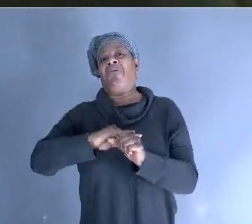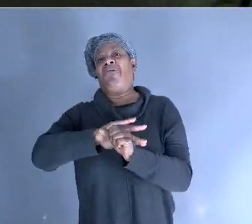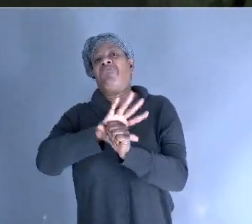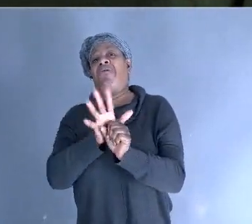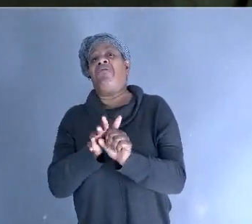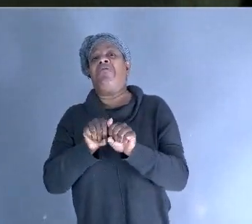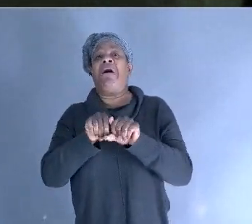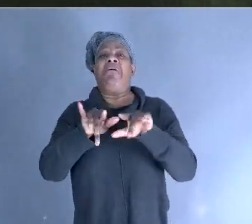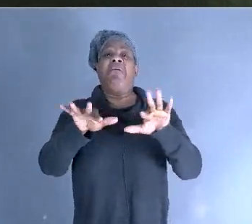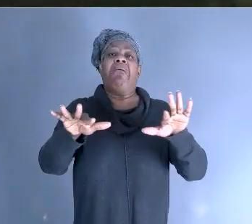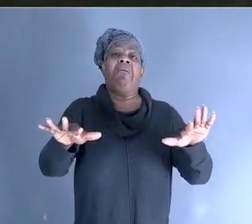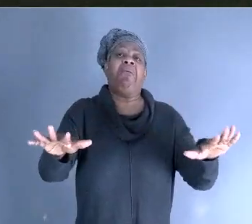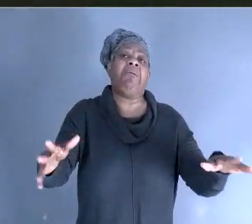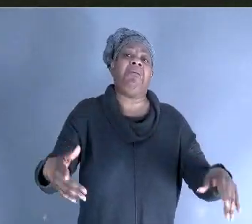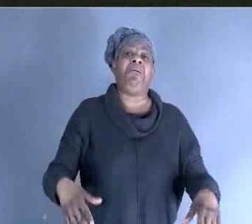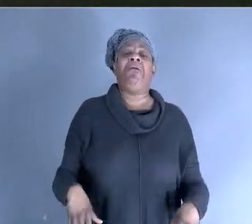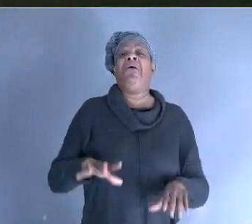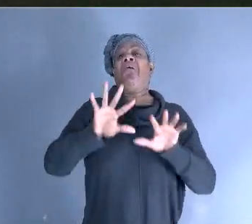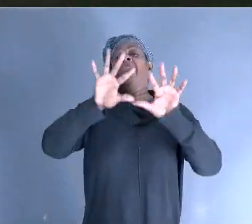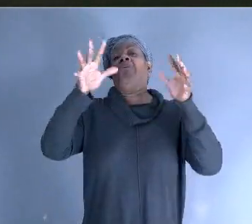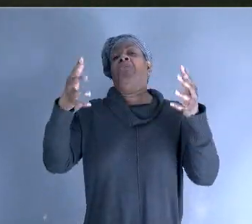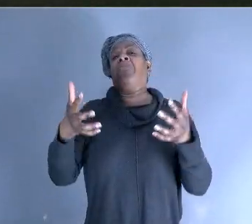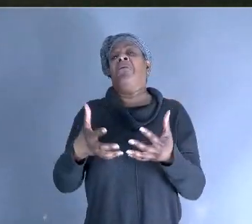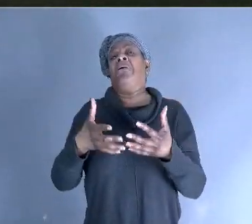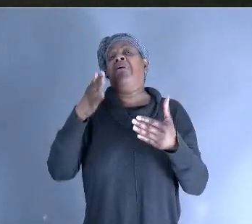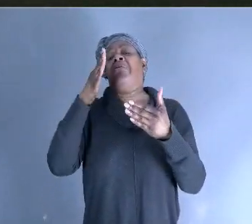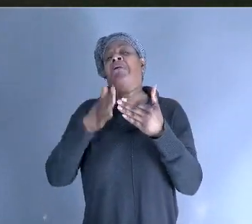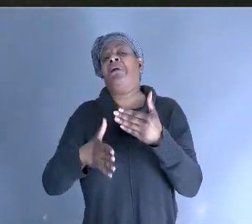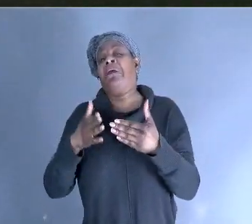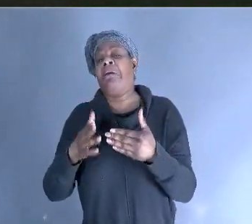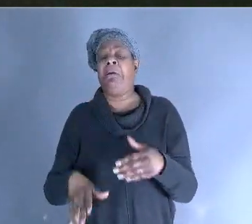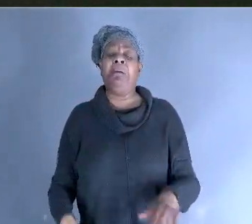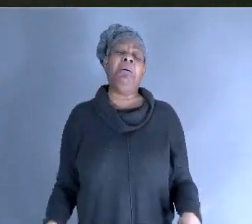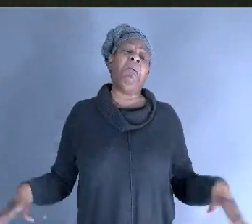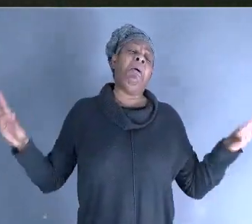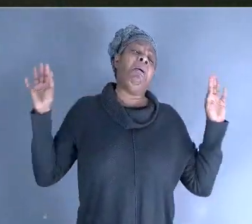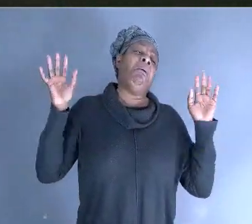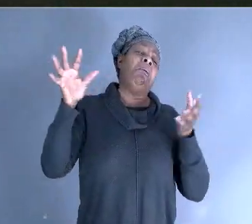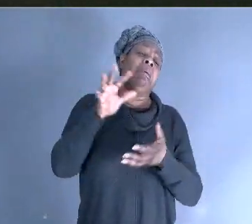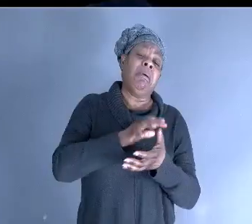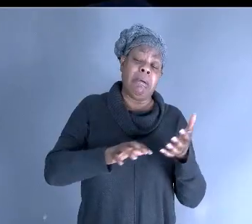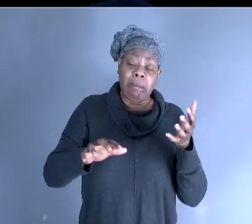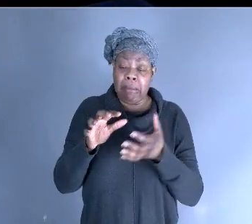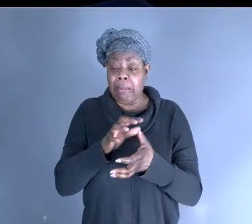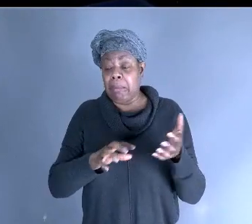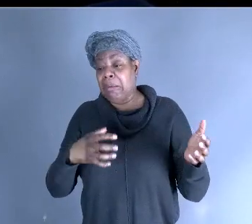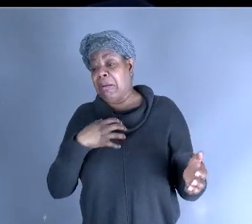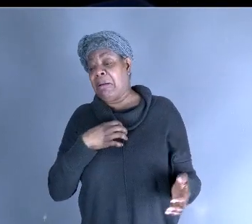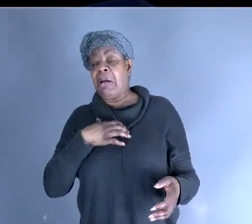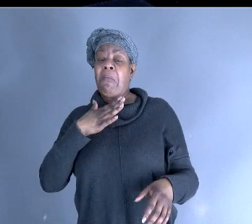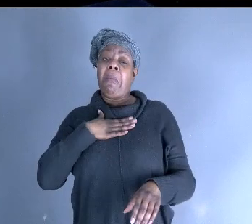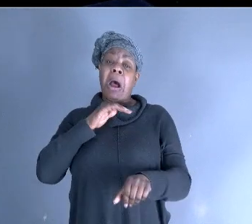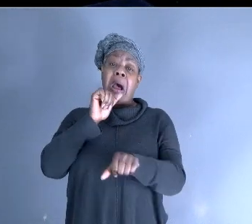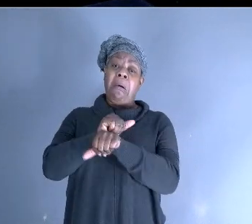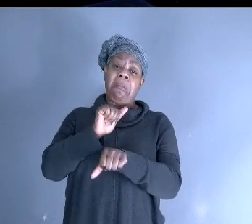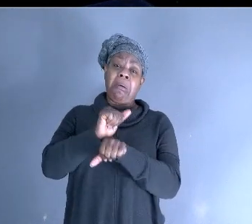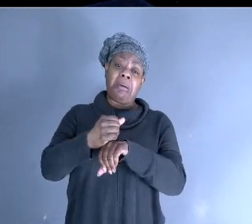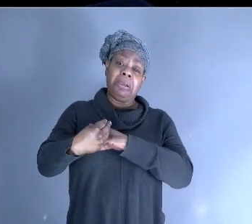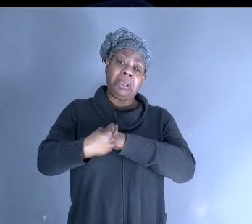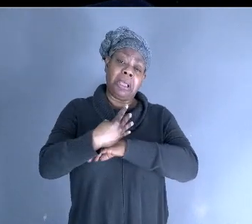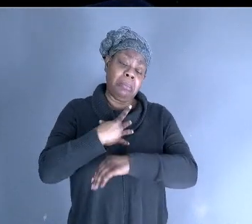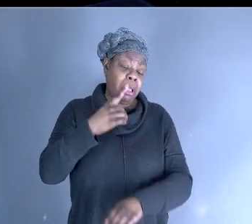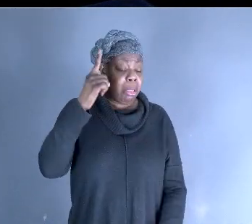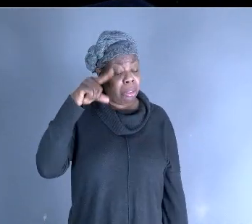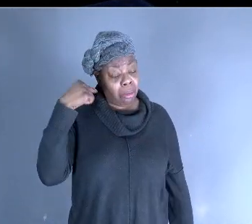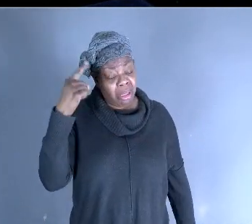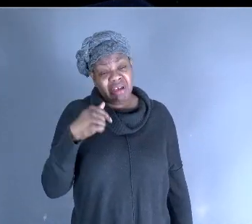world is going to end. I don't know what's going on. My job is driving me crazy. I'm